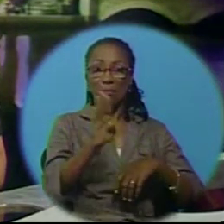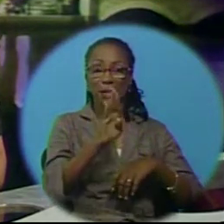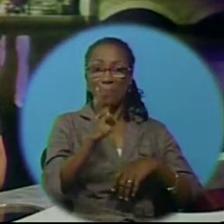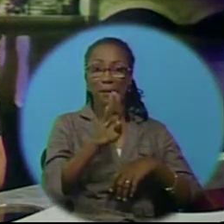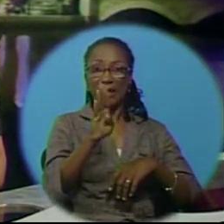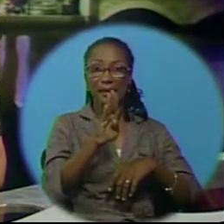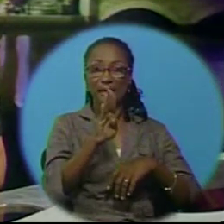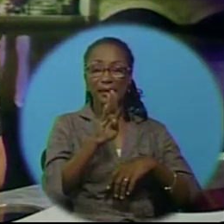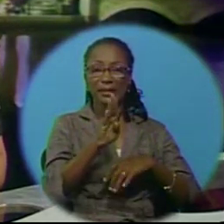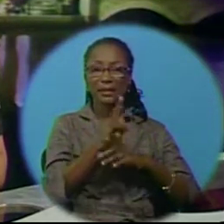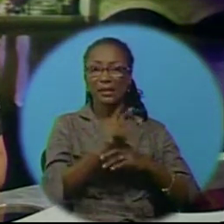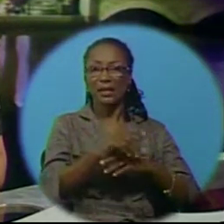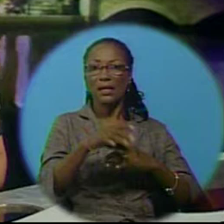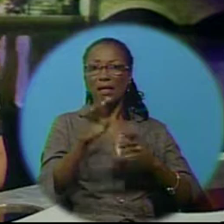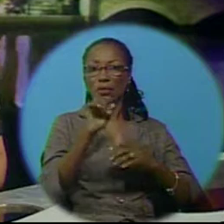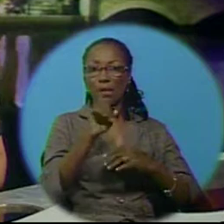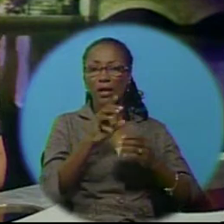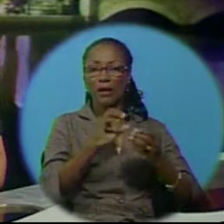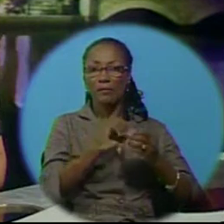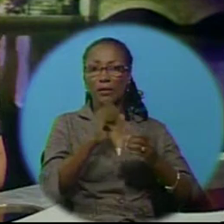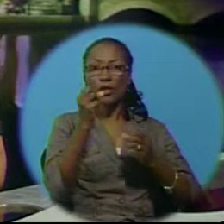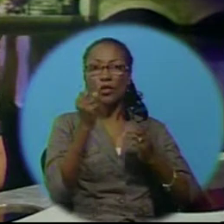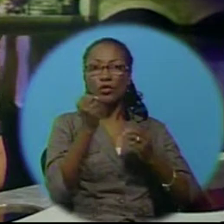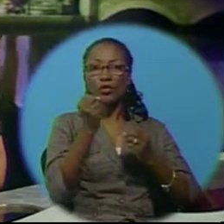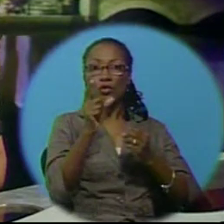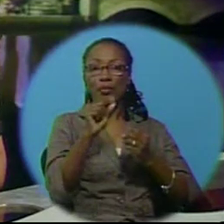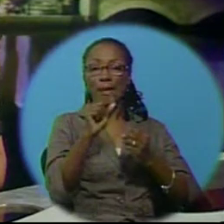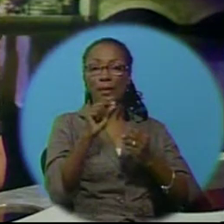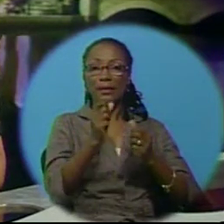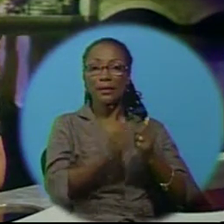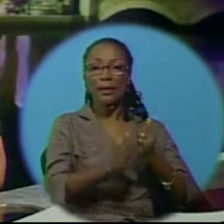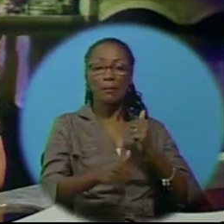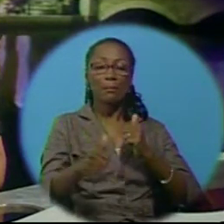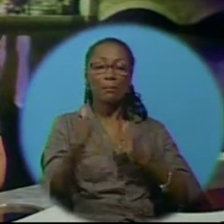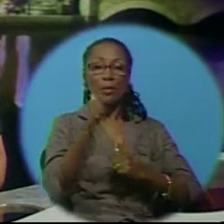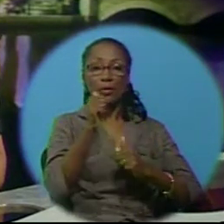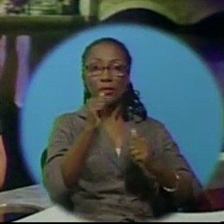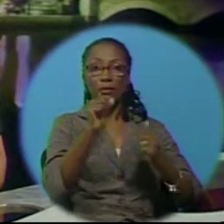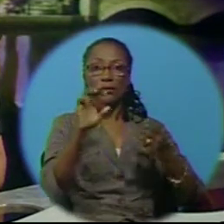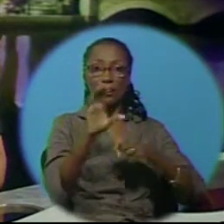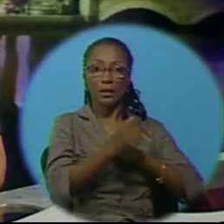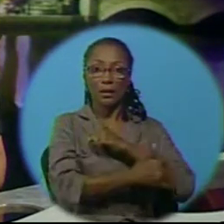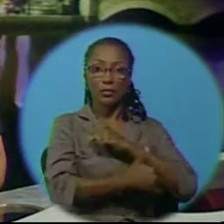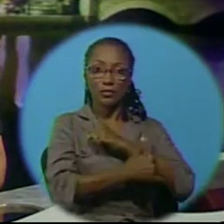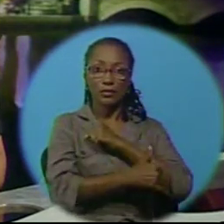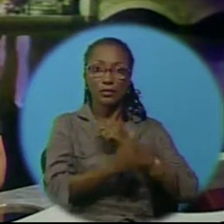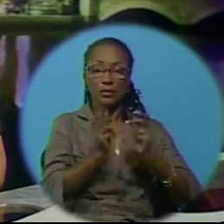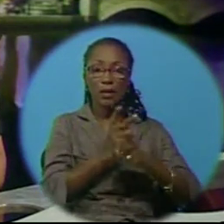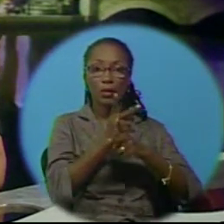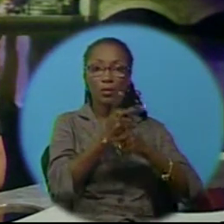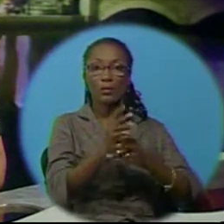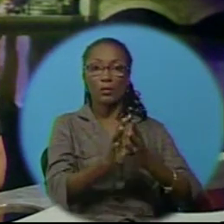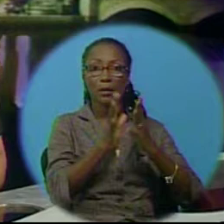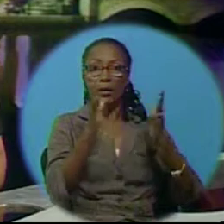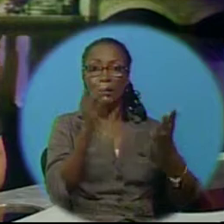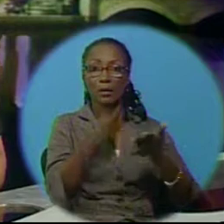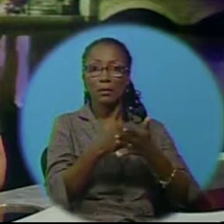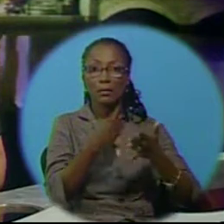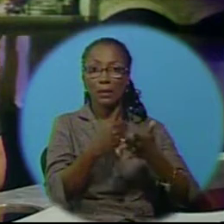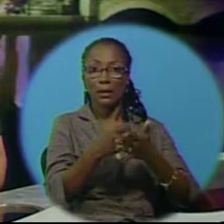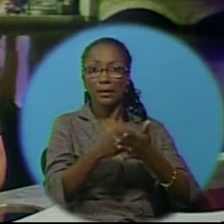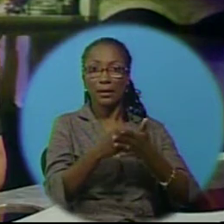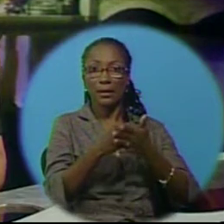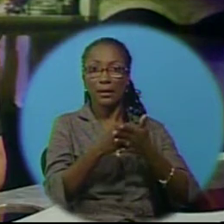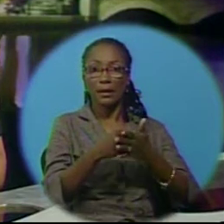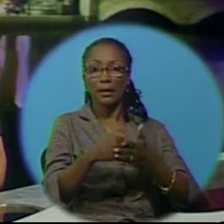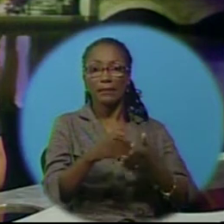most indebted countries. This revelation from Alicia Barcina, the Executive Secretary of the United Nations Economic Commission for Latin